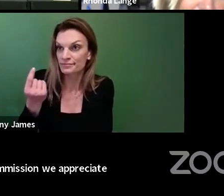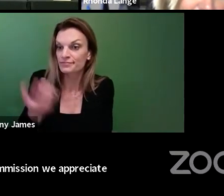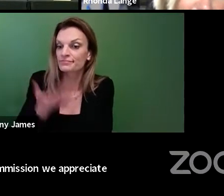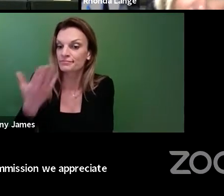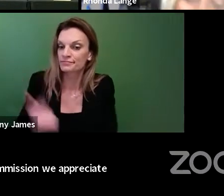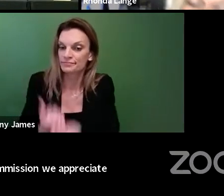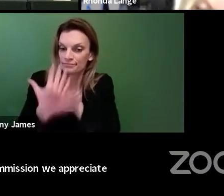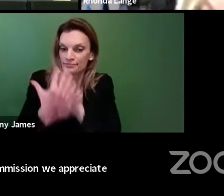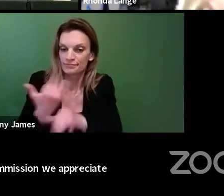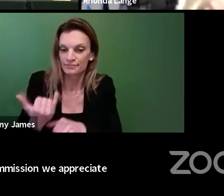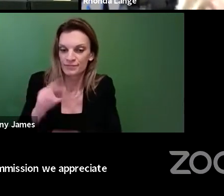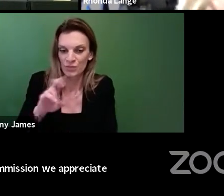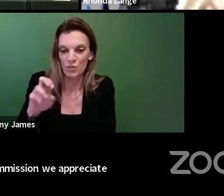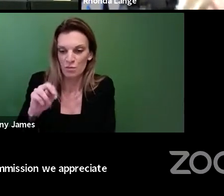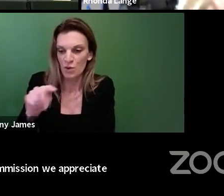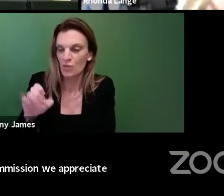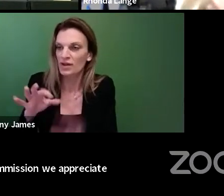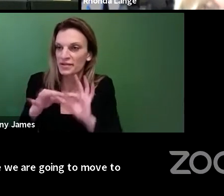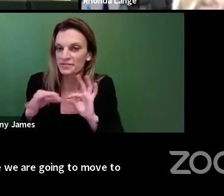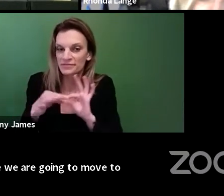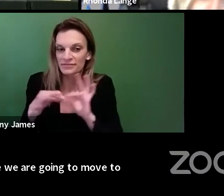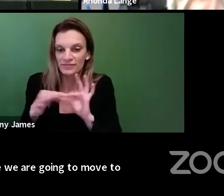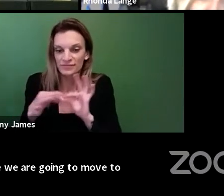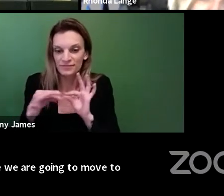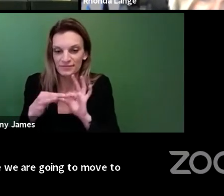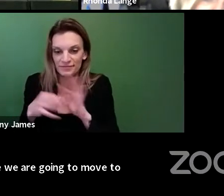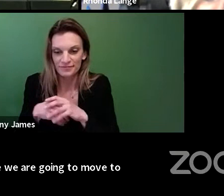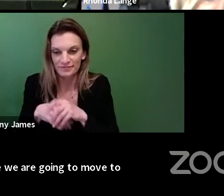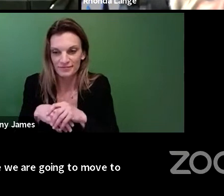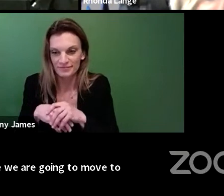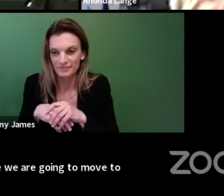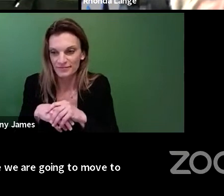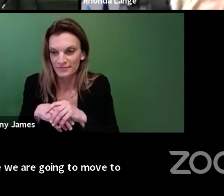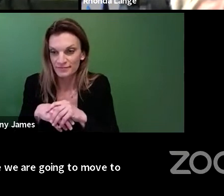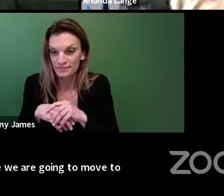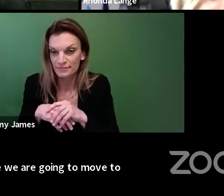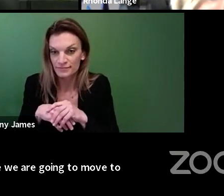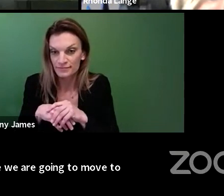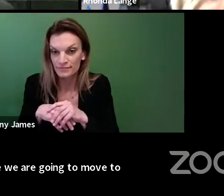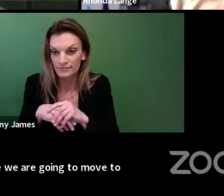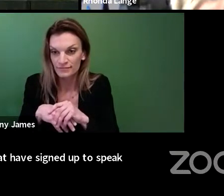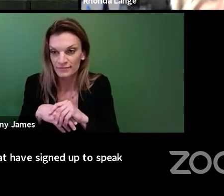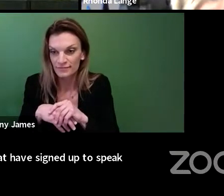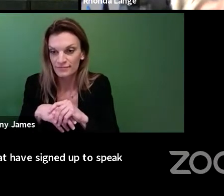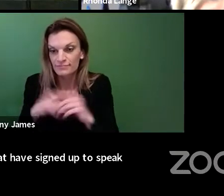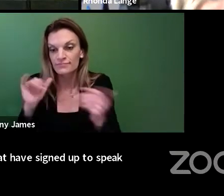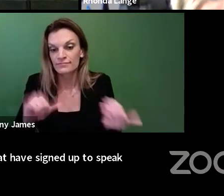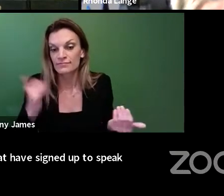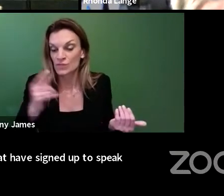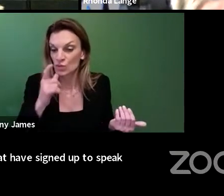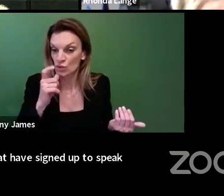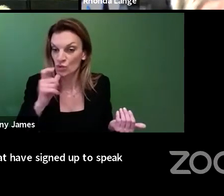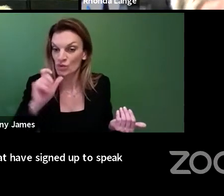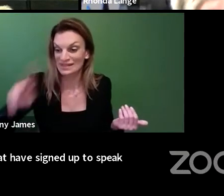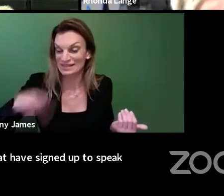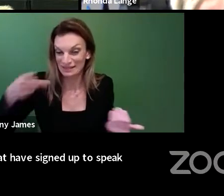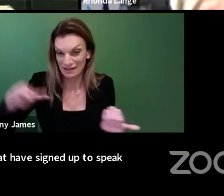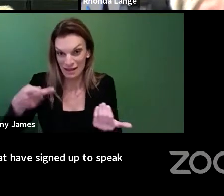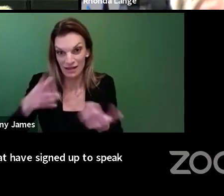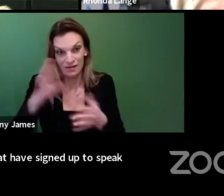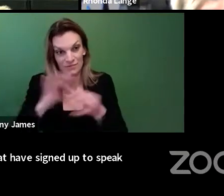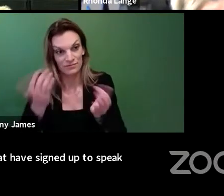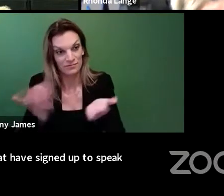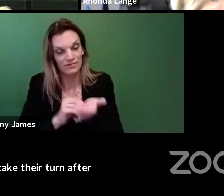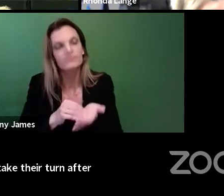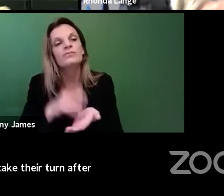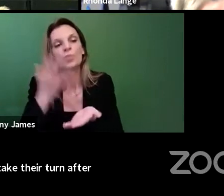remote public comment, and those that have signed up to speak a second time for in person will take their turn after remote public comment.